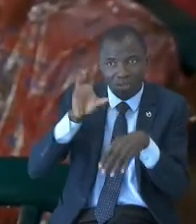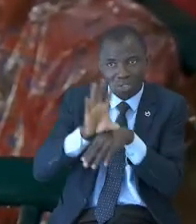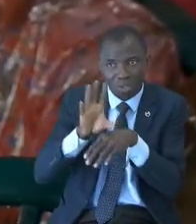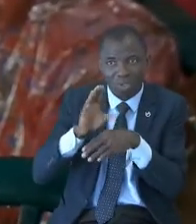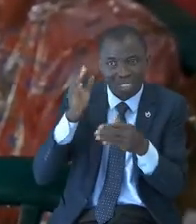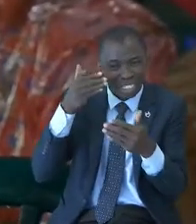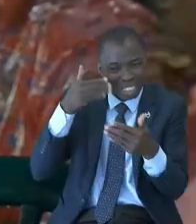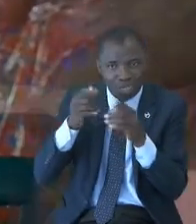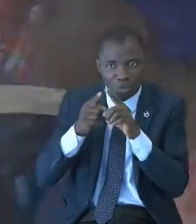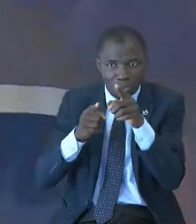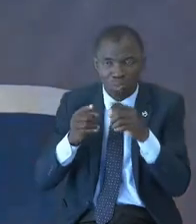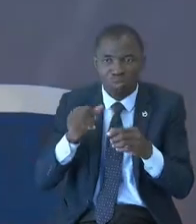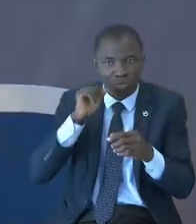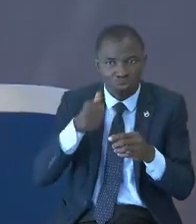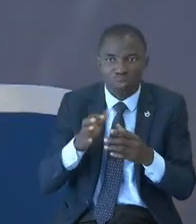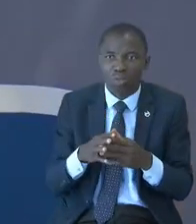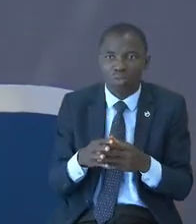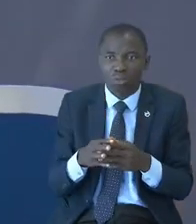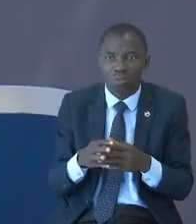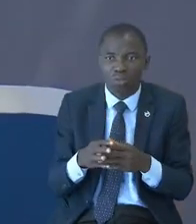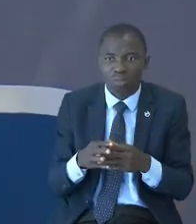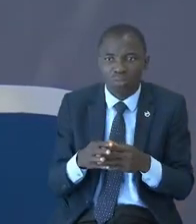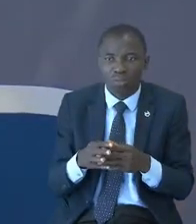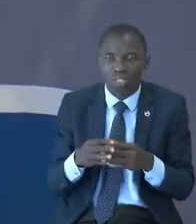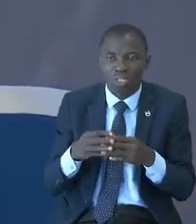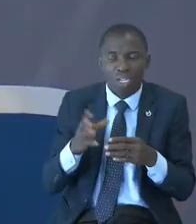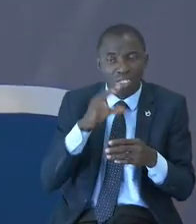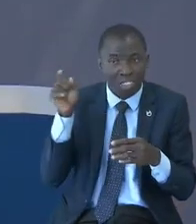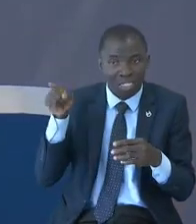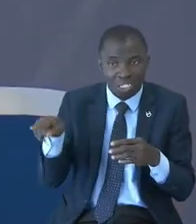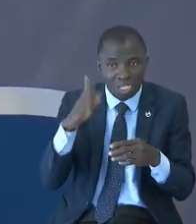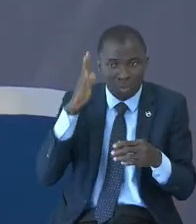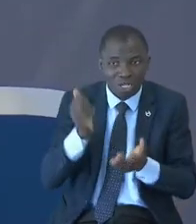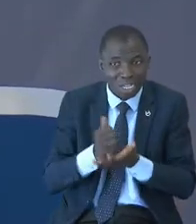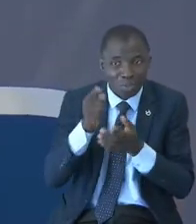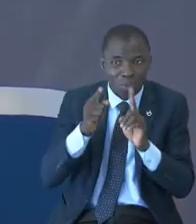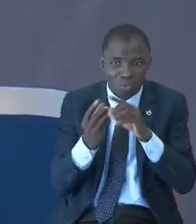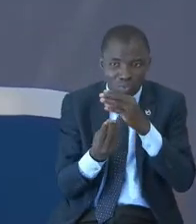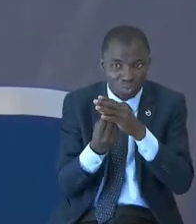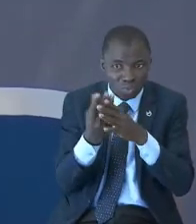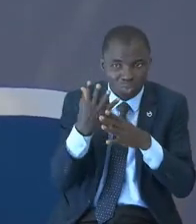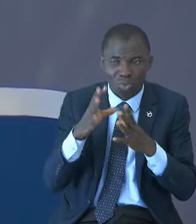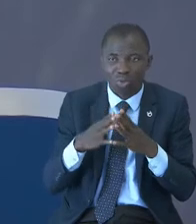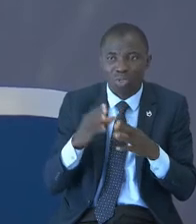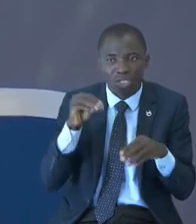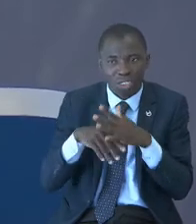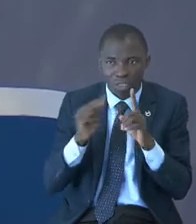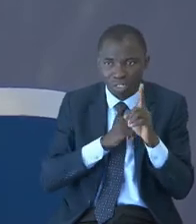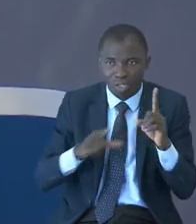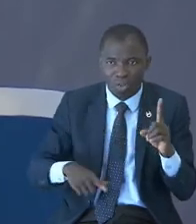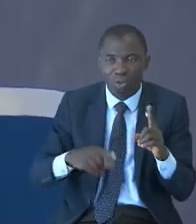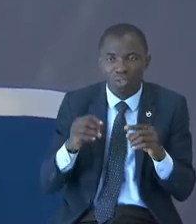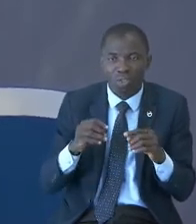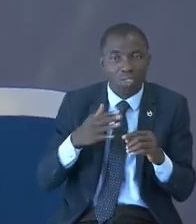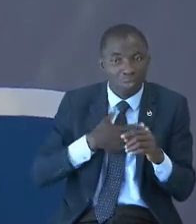the General Converse Rally and Banquet will take place on Sunday, 4th September. For all those